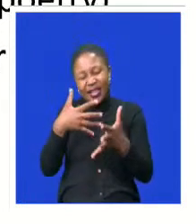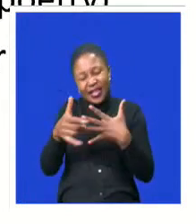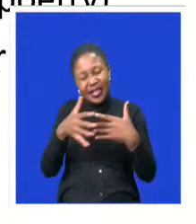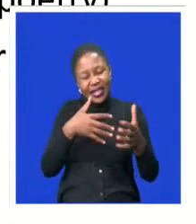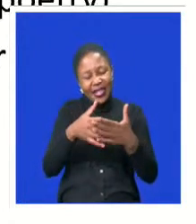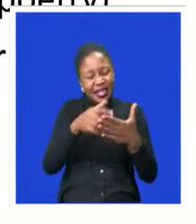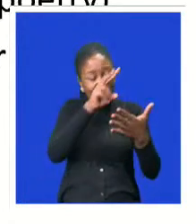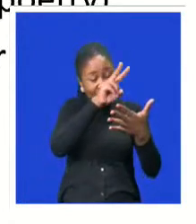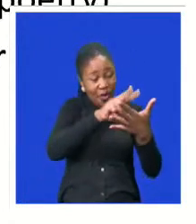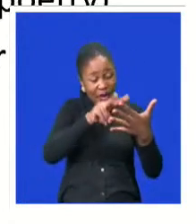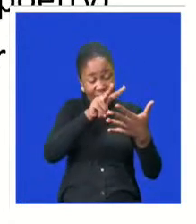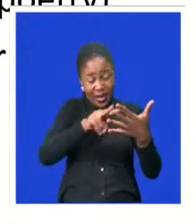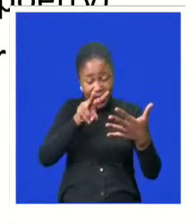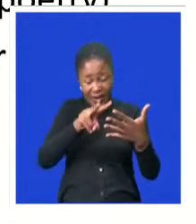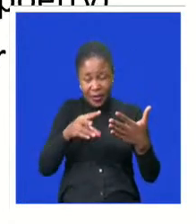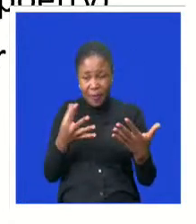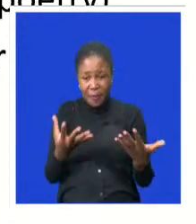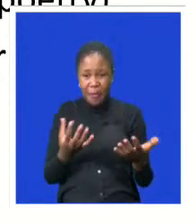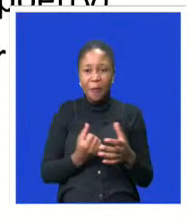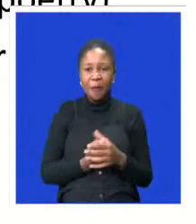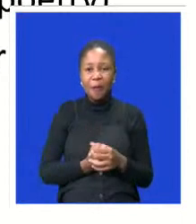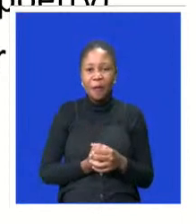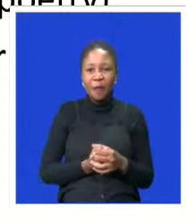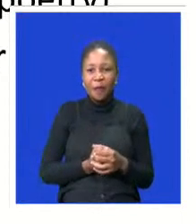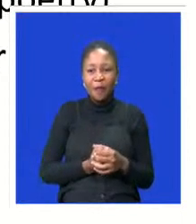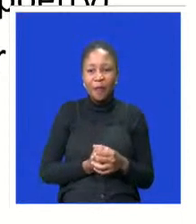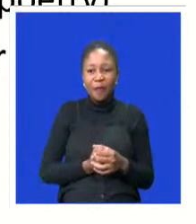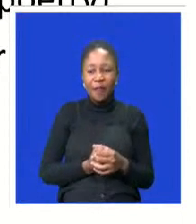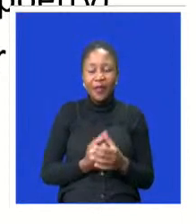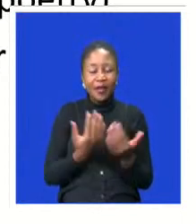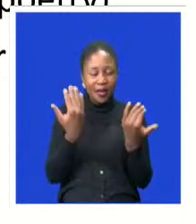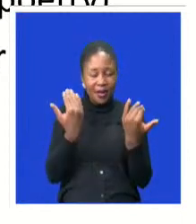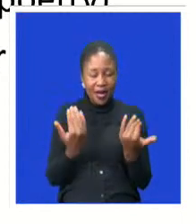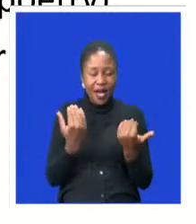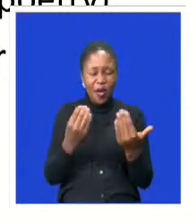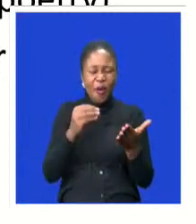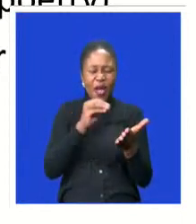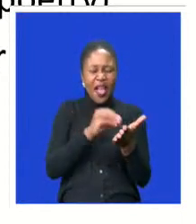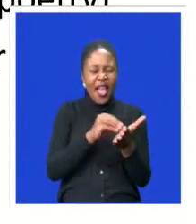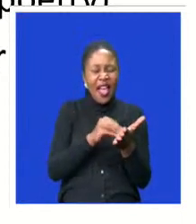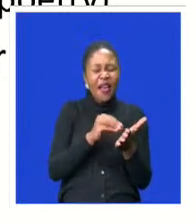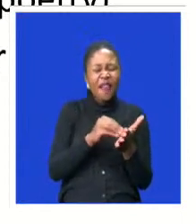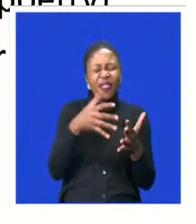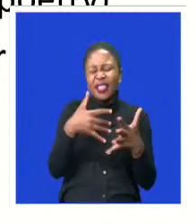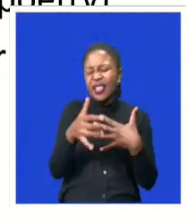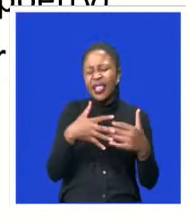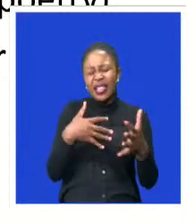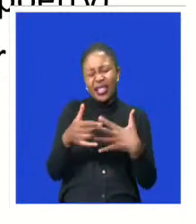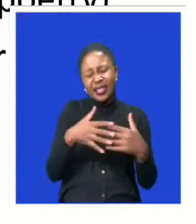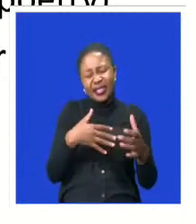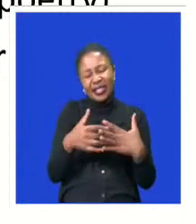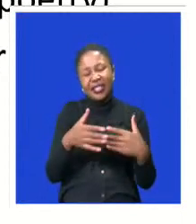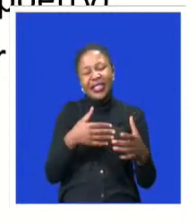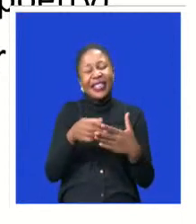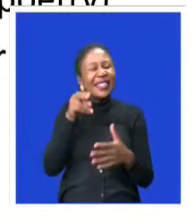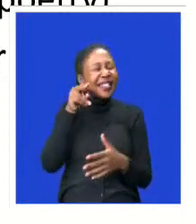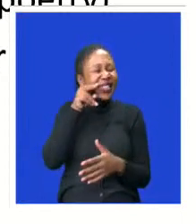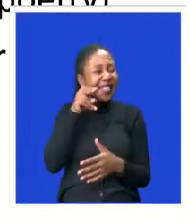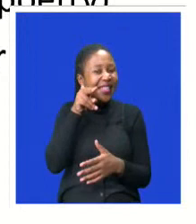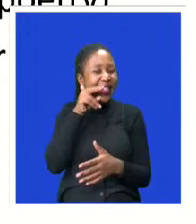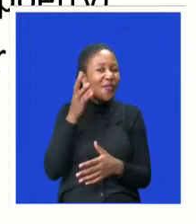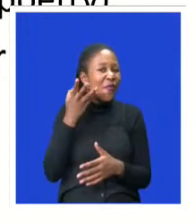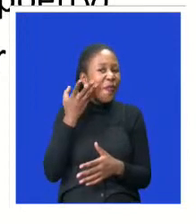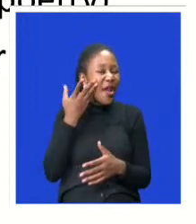So there are basics to writing. The one thing you need to ask yourself about before you start writing